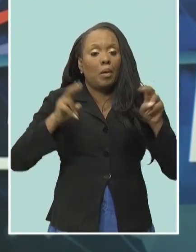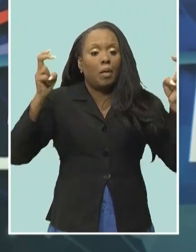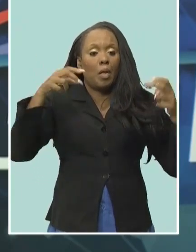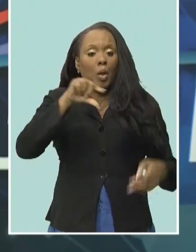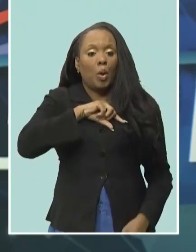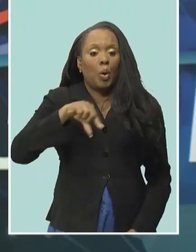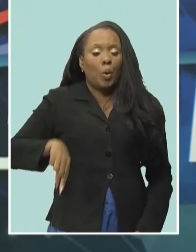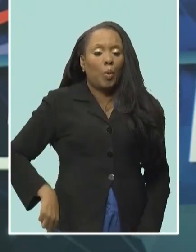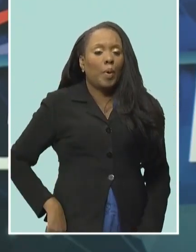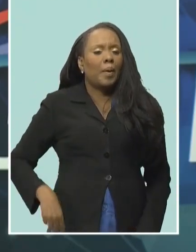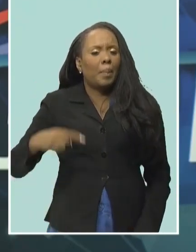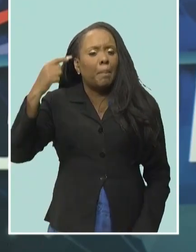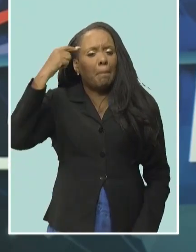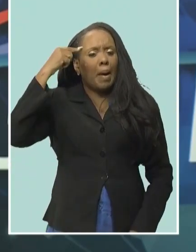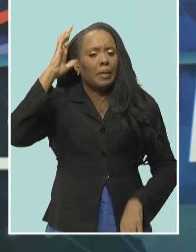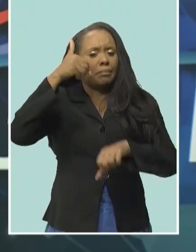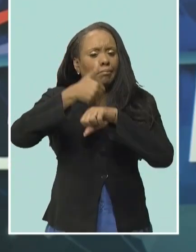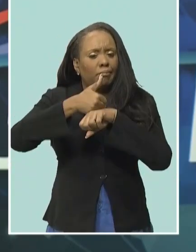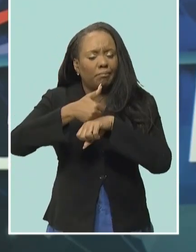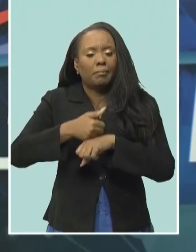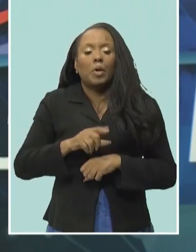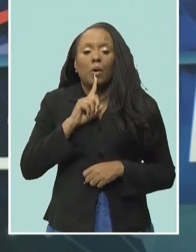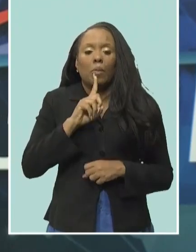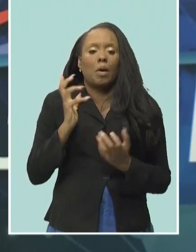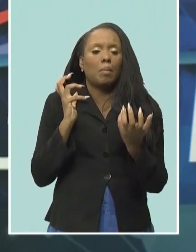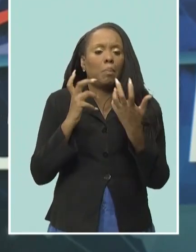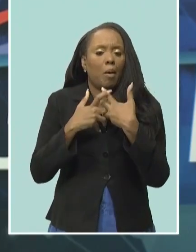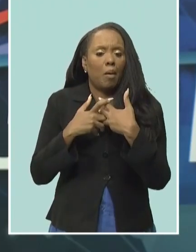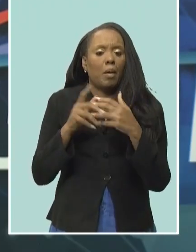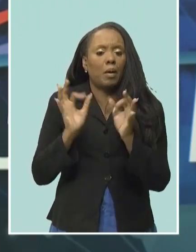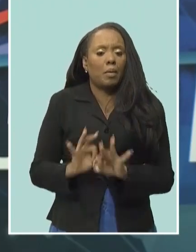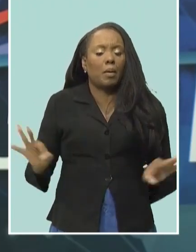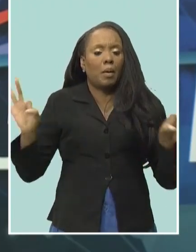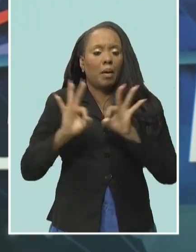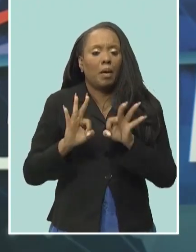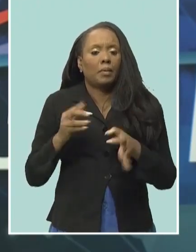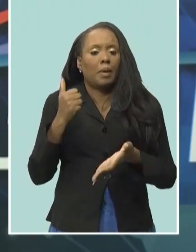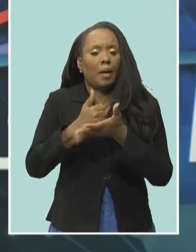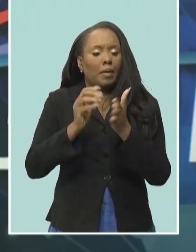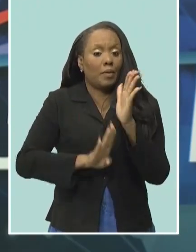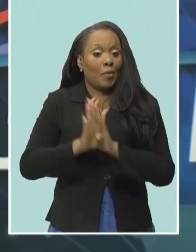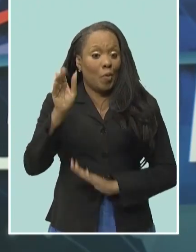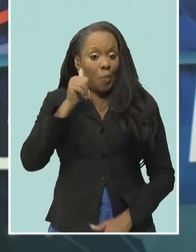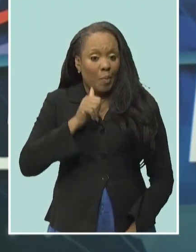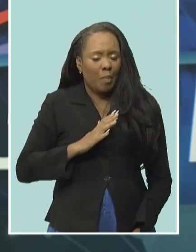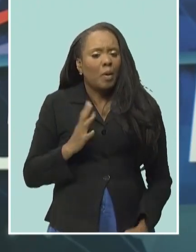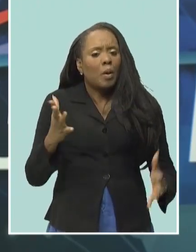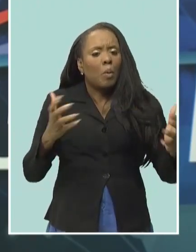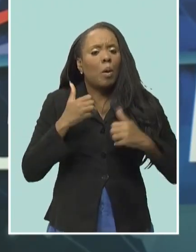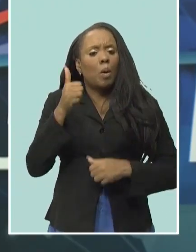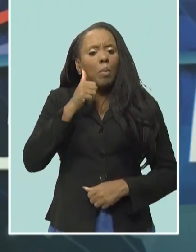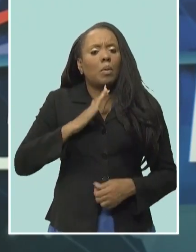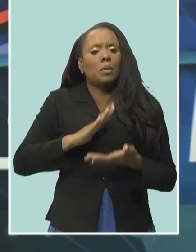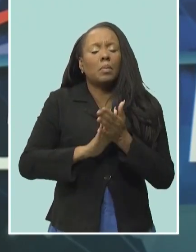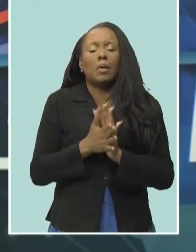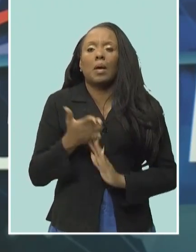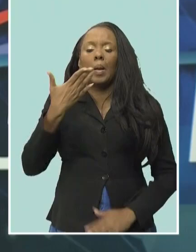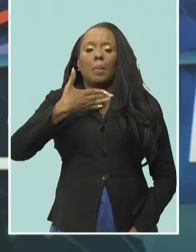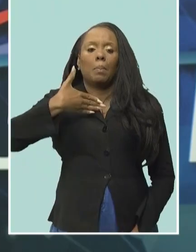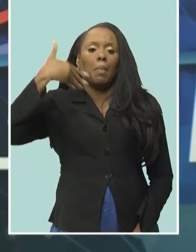Saturday. King sees partnerships as critical in helping develop women. She wants to see them become the best version of